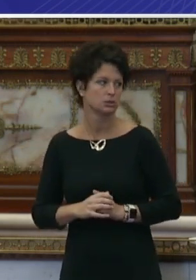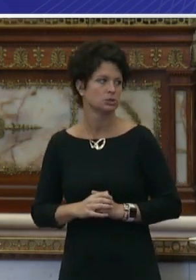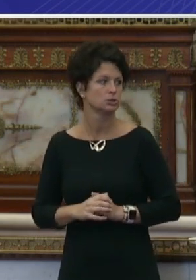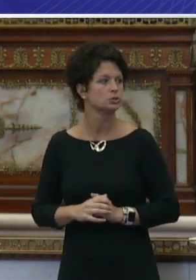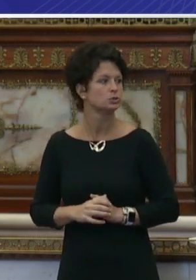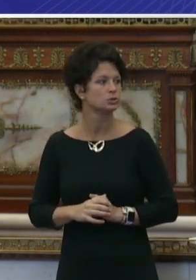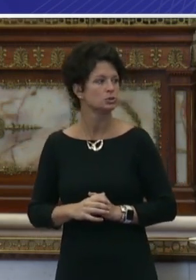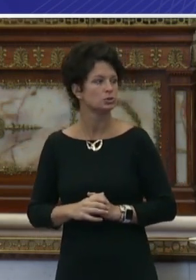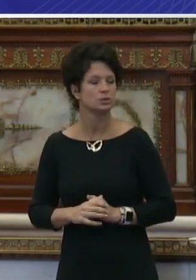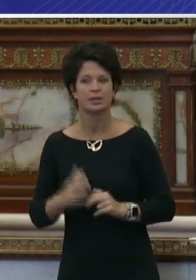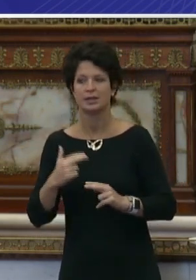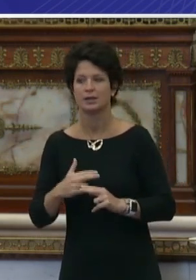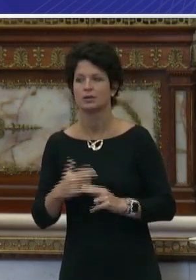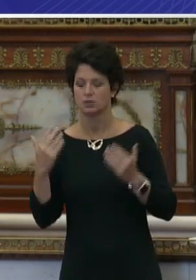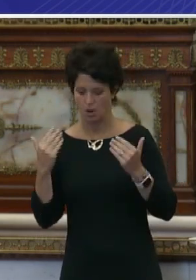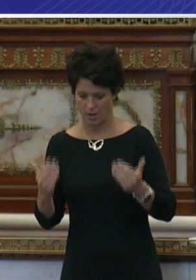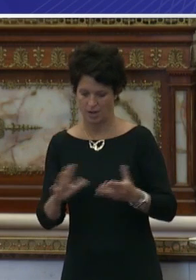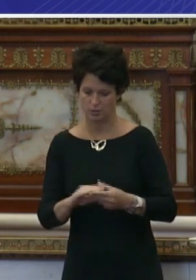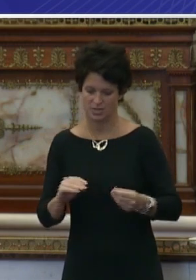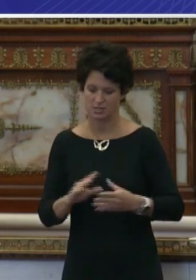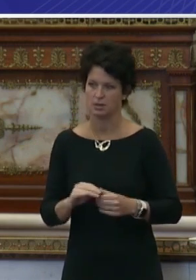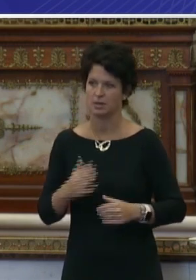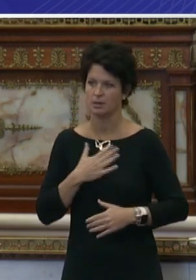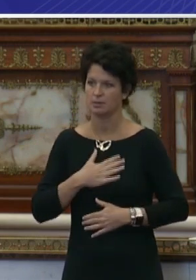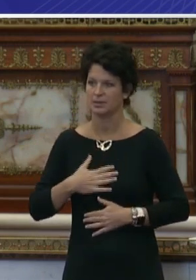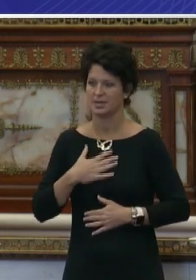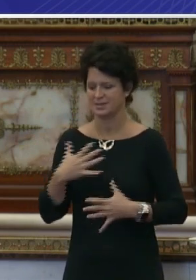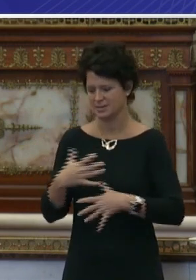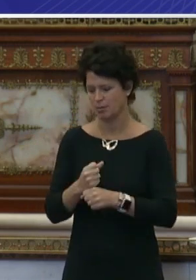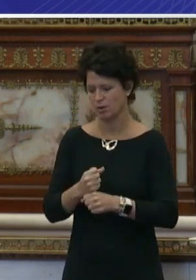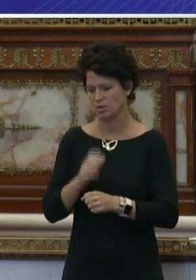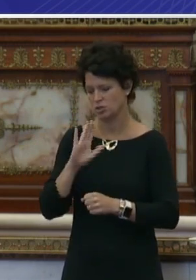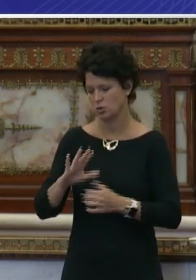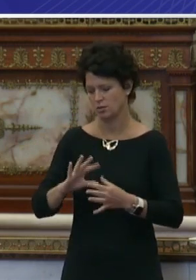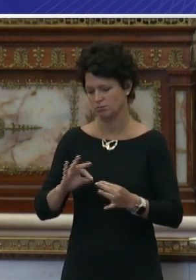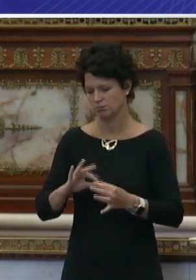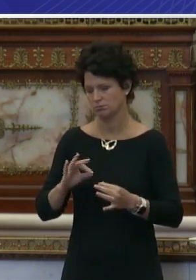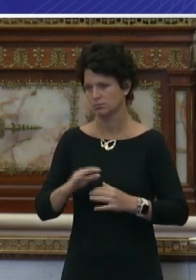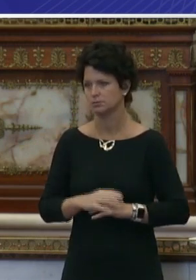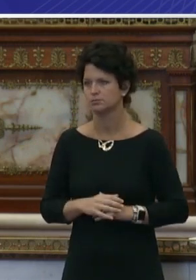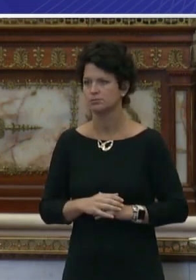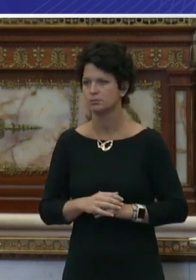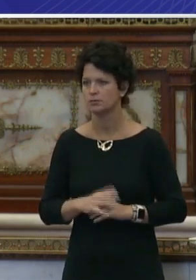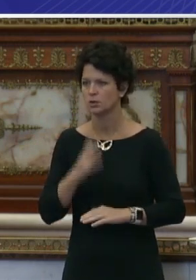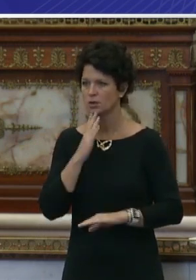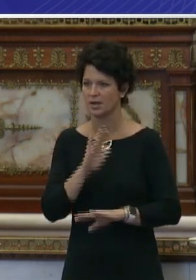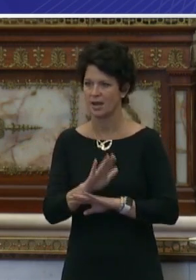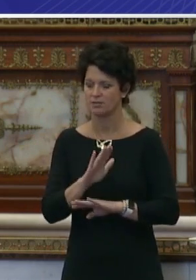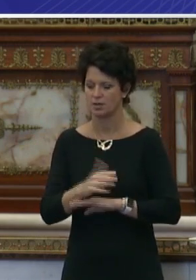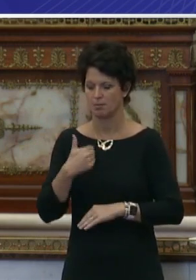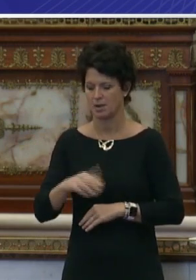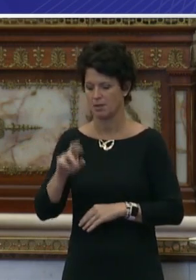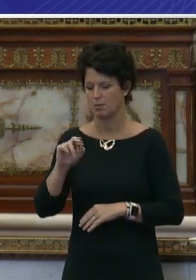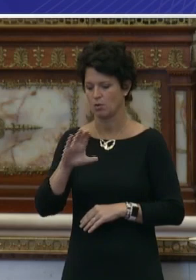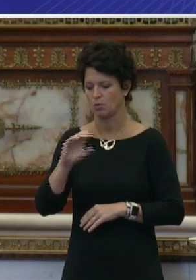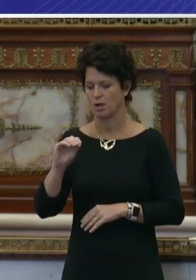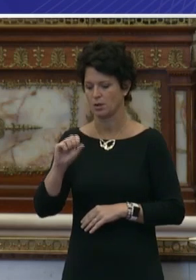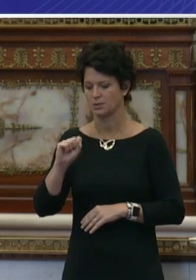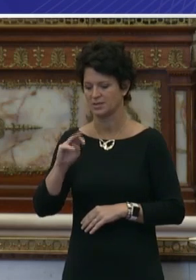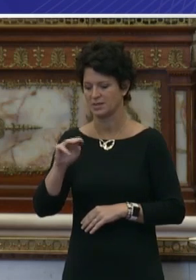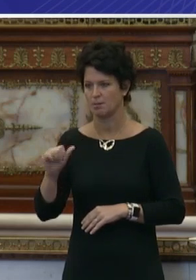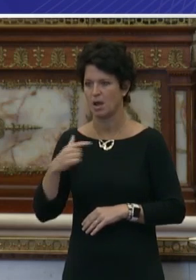Okay. Please state your name for the record, and please, if you wouldn't mind summarizing your testimony. Yes, good afternoon. My name is Rocco Sema.